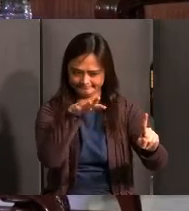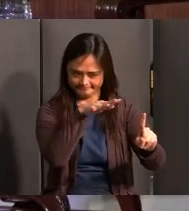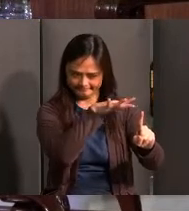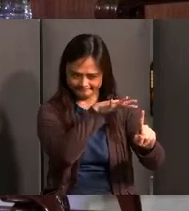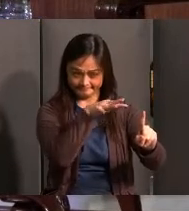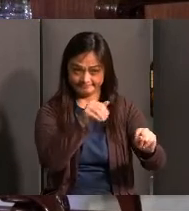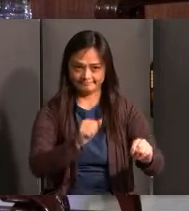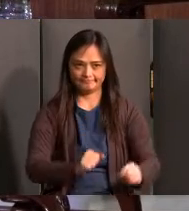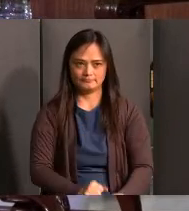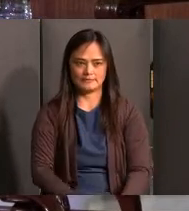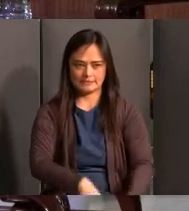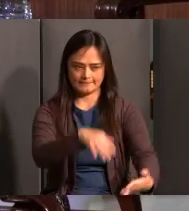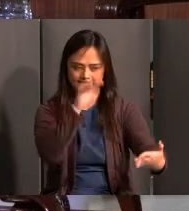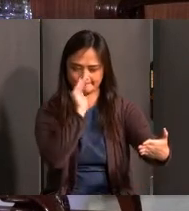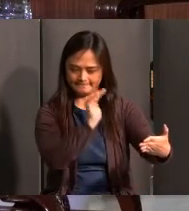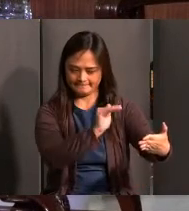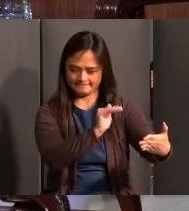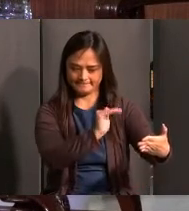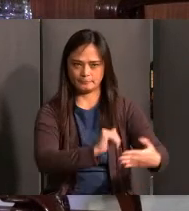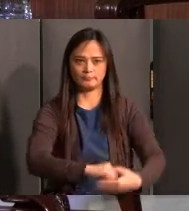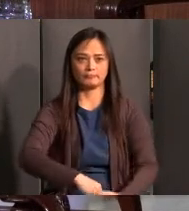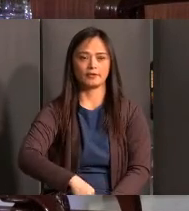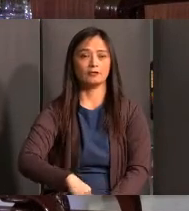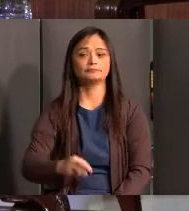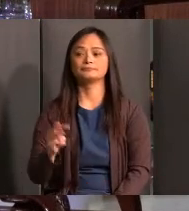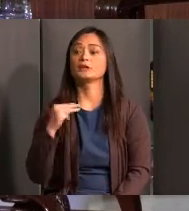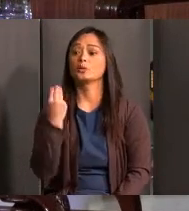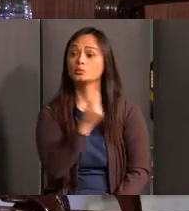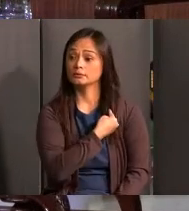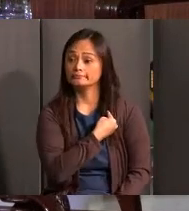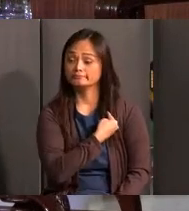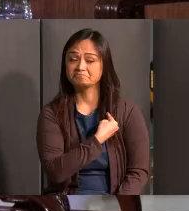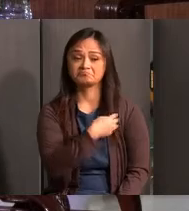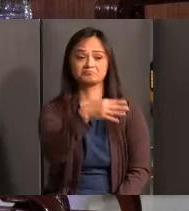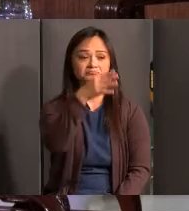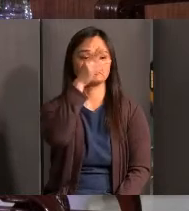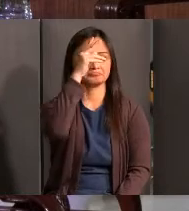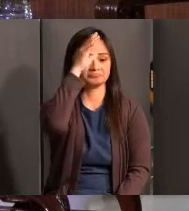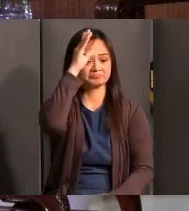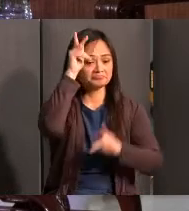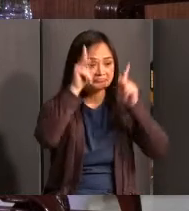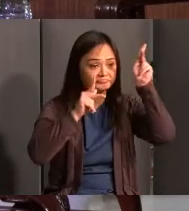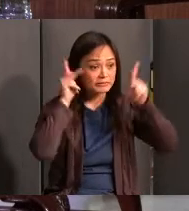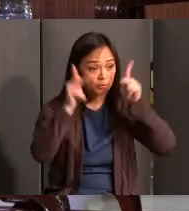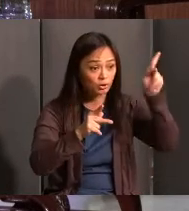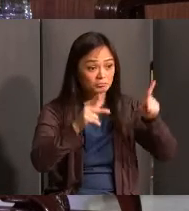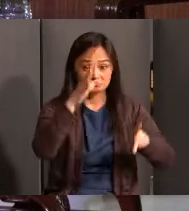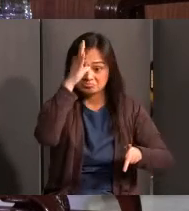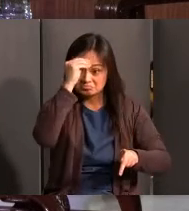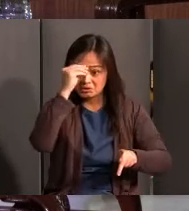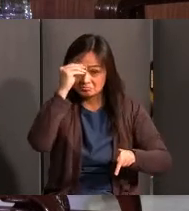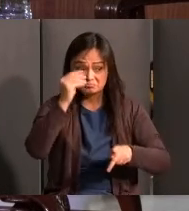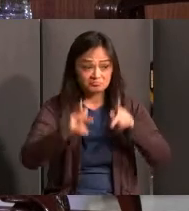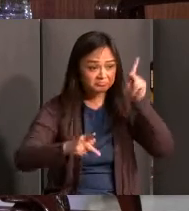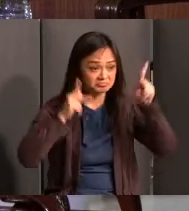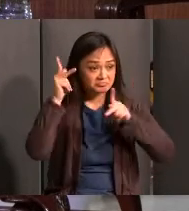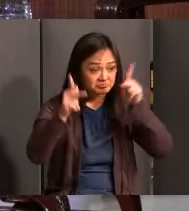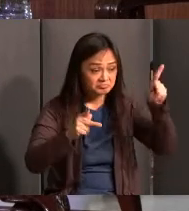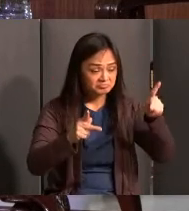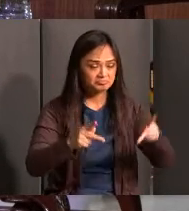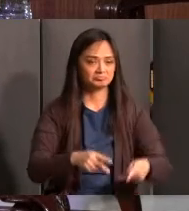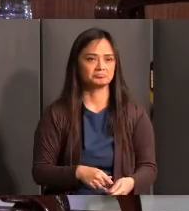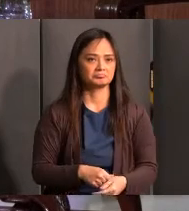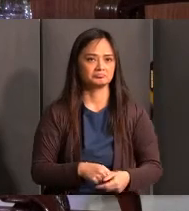Tayo ay mga tao na mismo